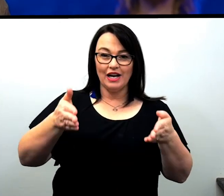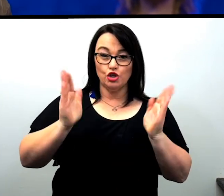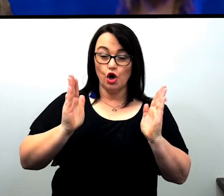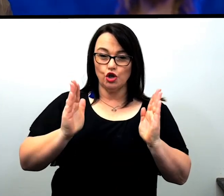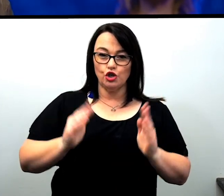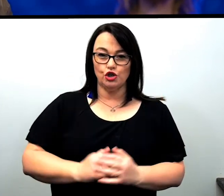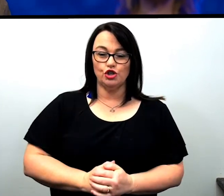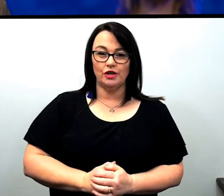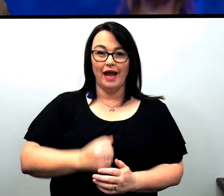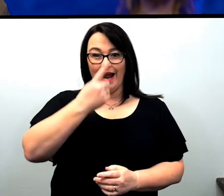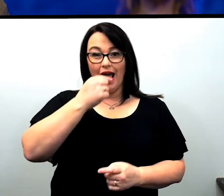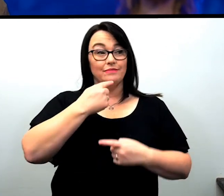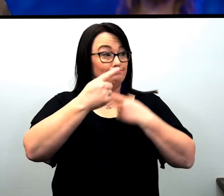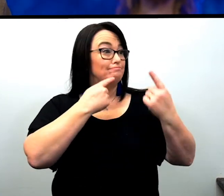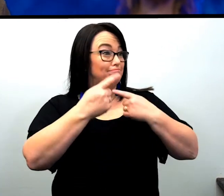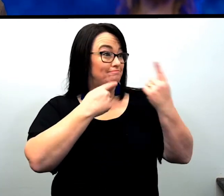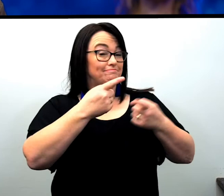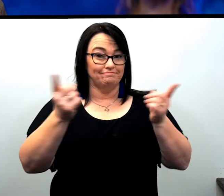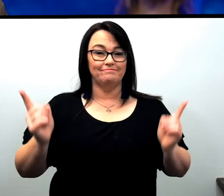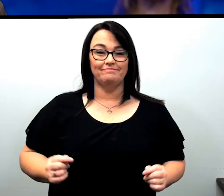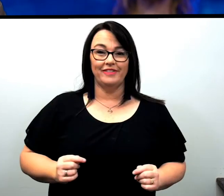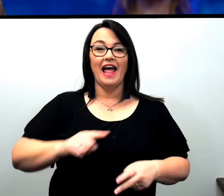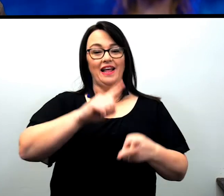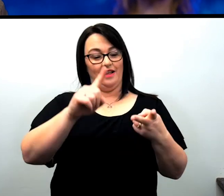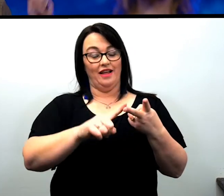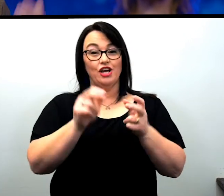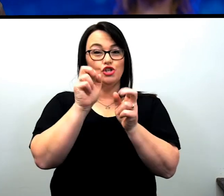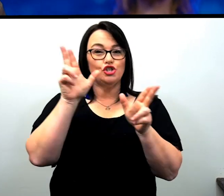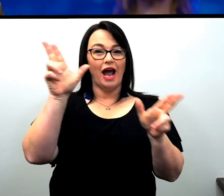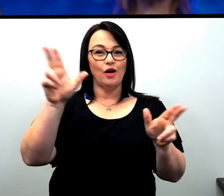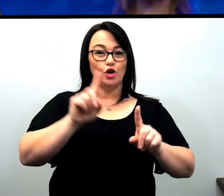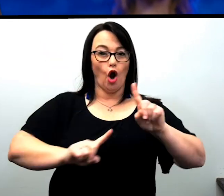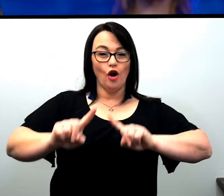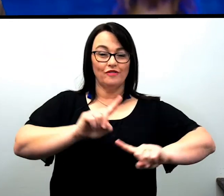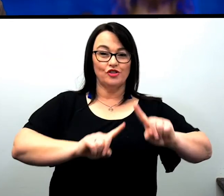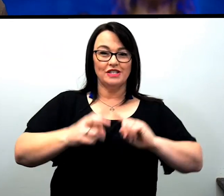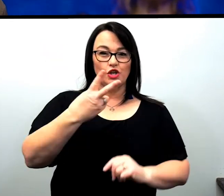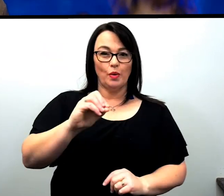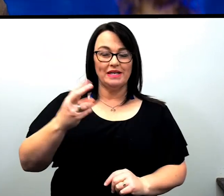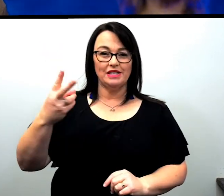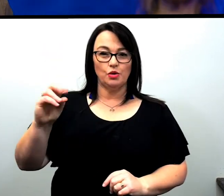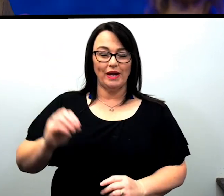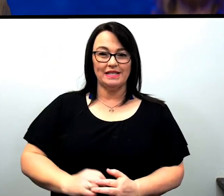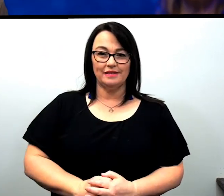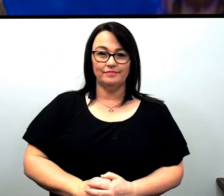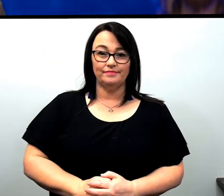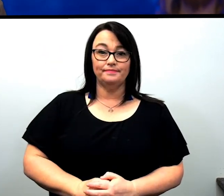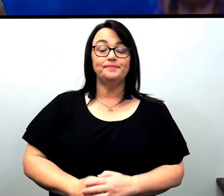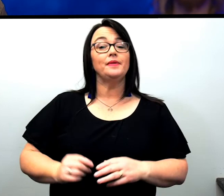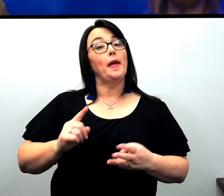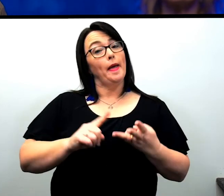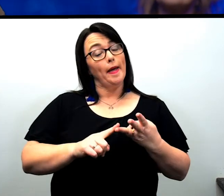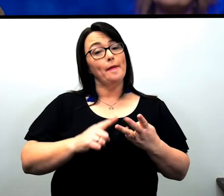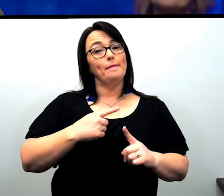up online there as well. Spread the word, get that out. Also, Shout coming up. That's taking place. Also, you want to